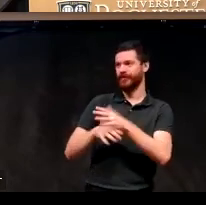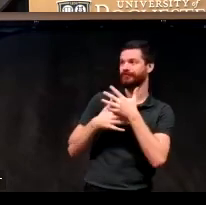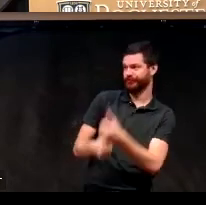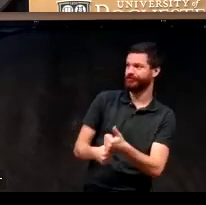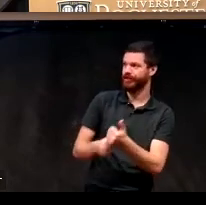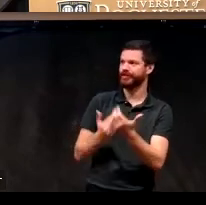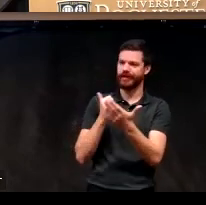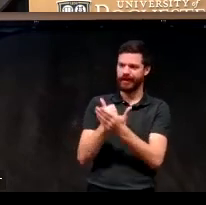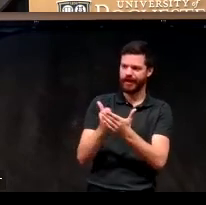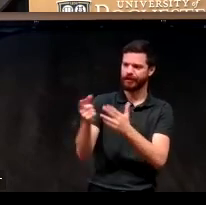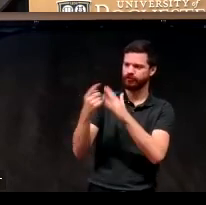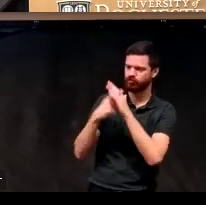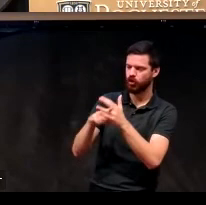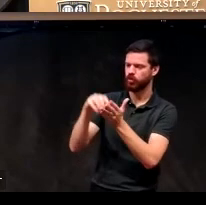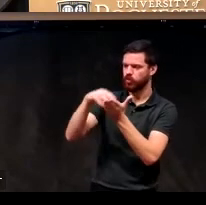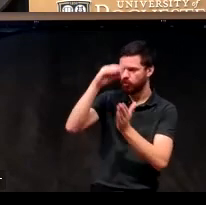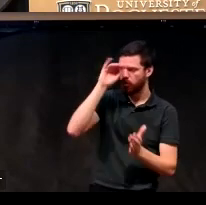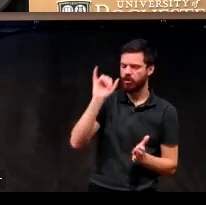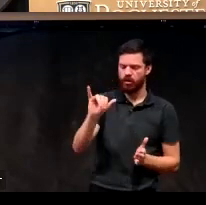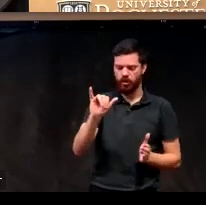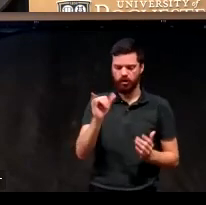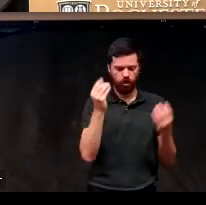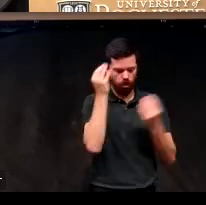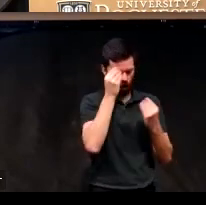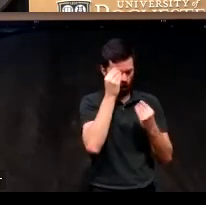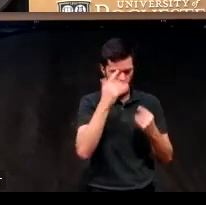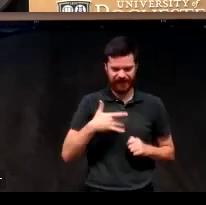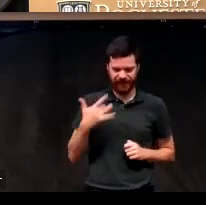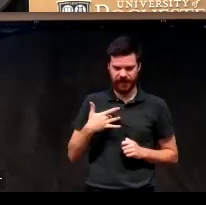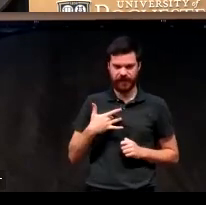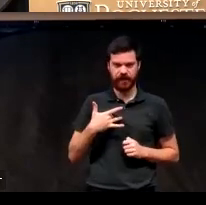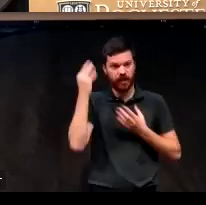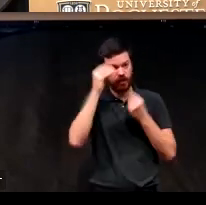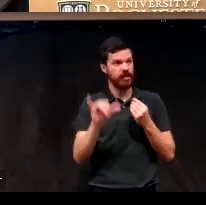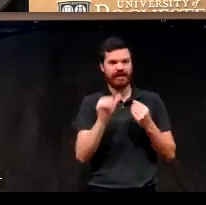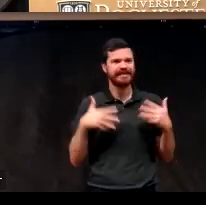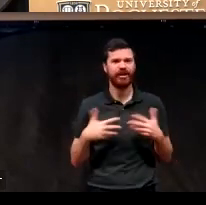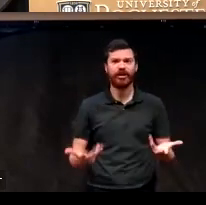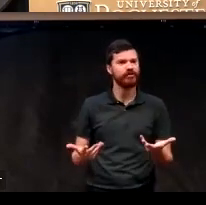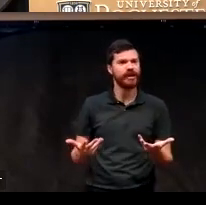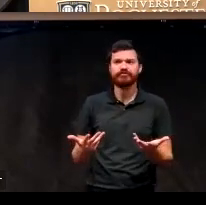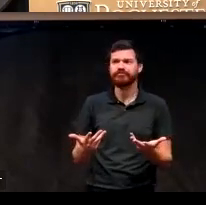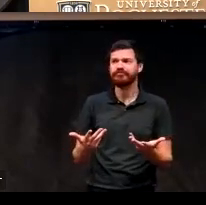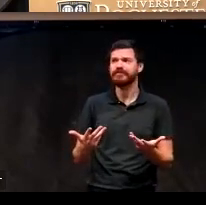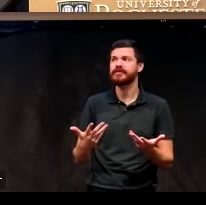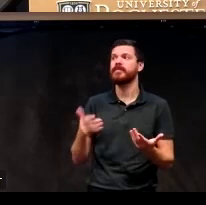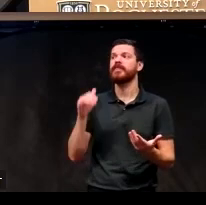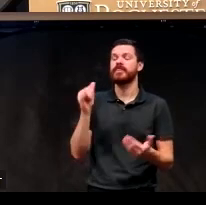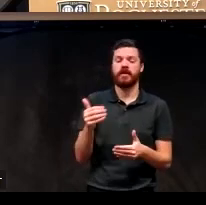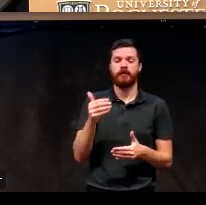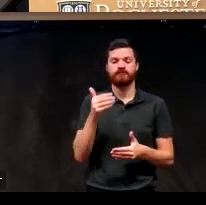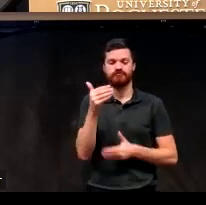to start learning that looking at their thoughts and feelings is not such a scary thing. And it is in that process